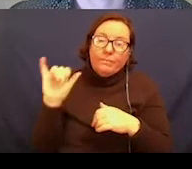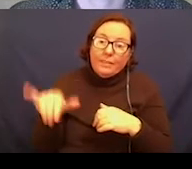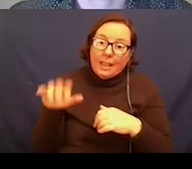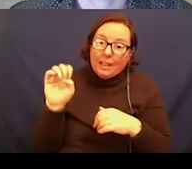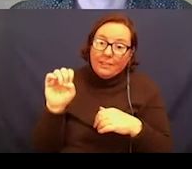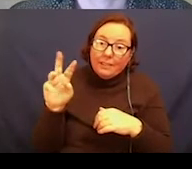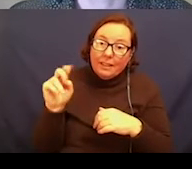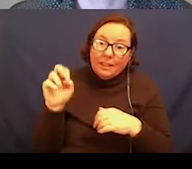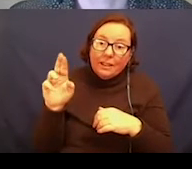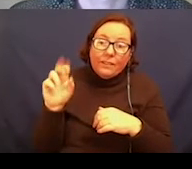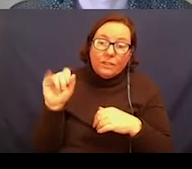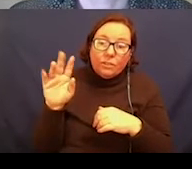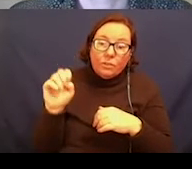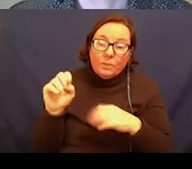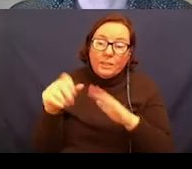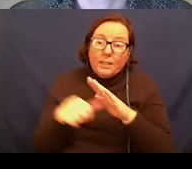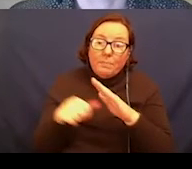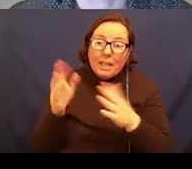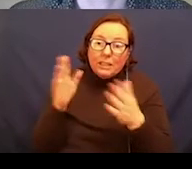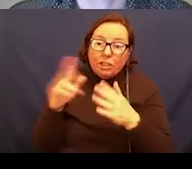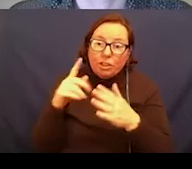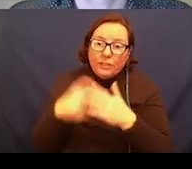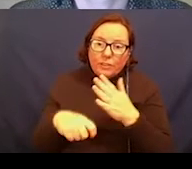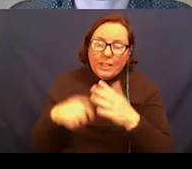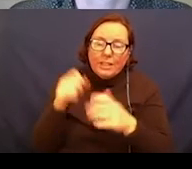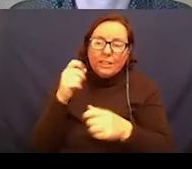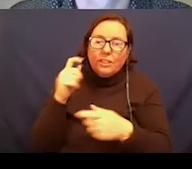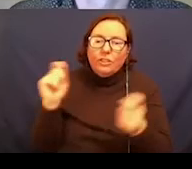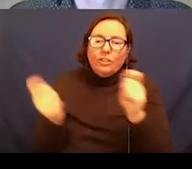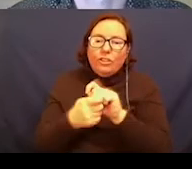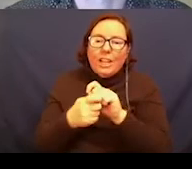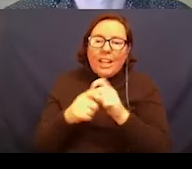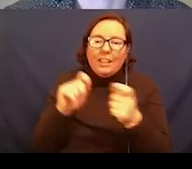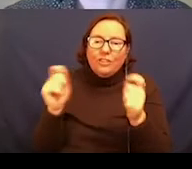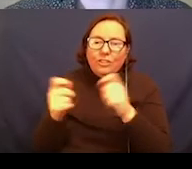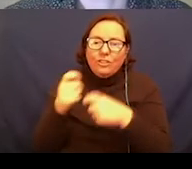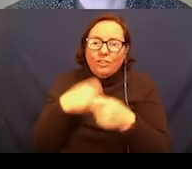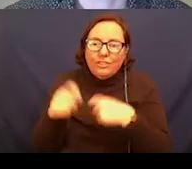Eversource's basic service rates change twice a year or more.